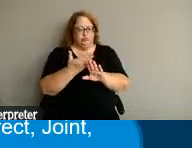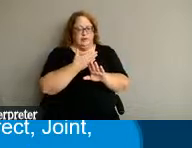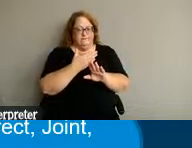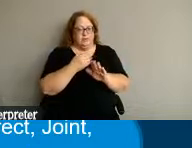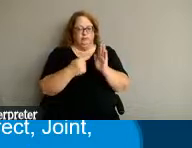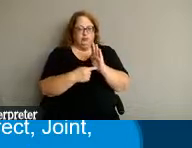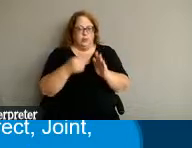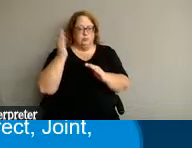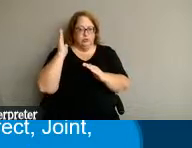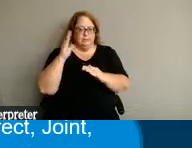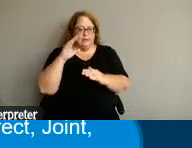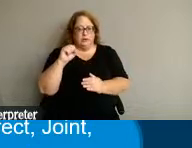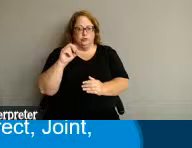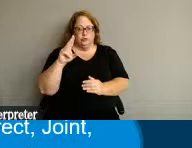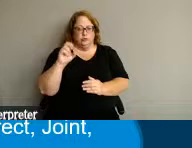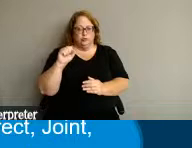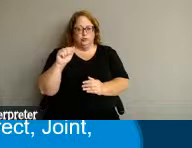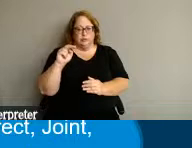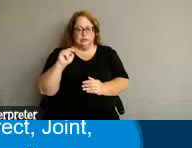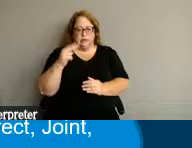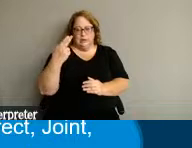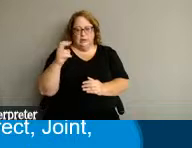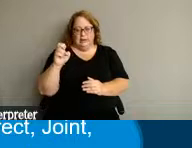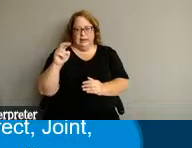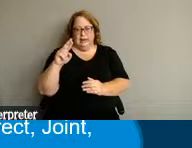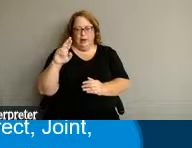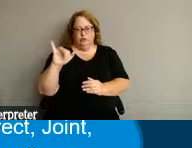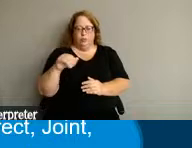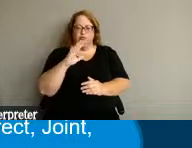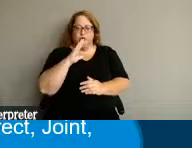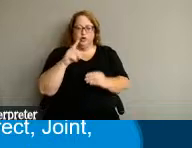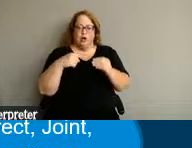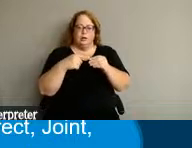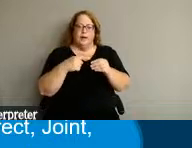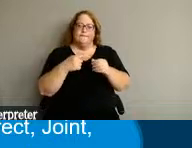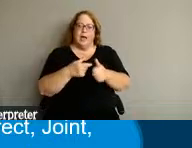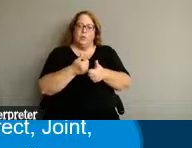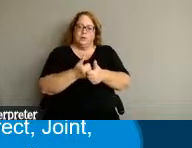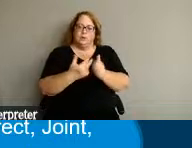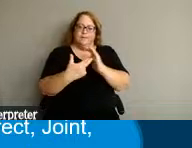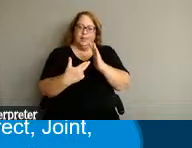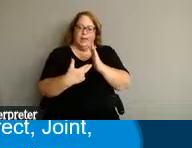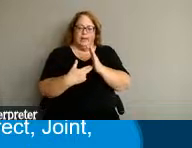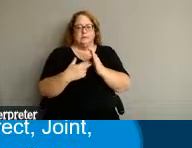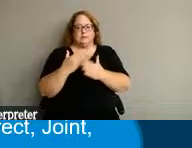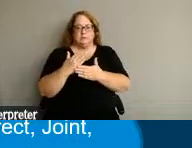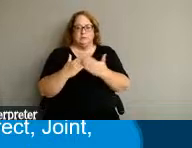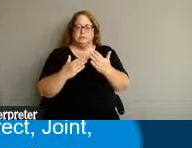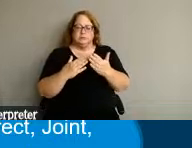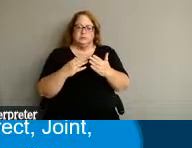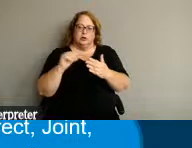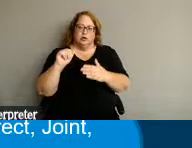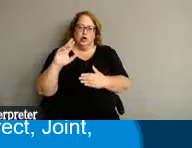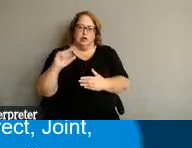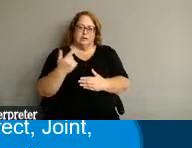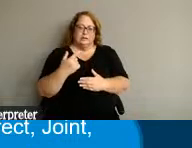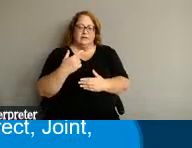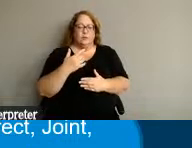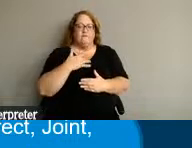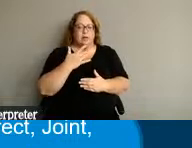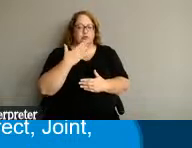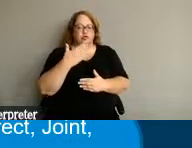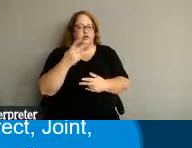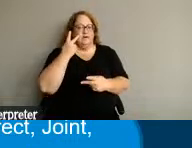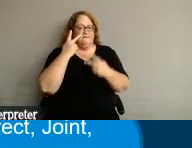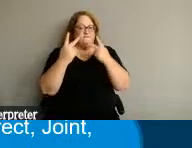introduced in a presentation by Susan Henry when she went over compliance components in August. We felt that it gives a really good visual